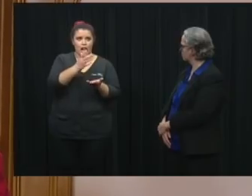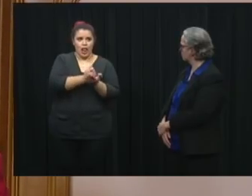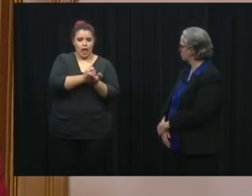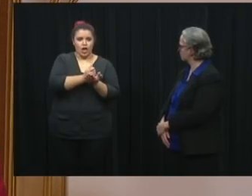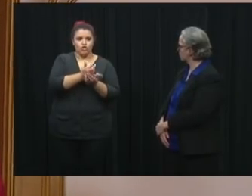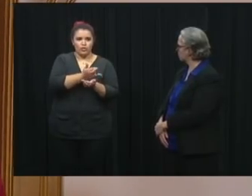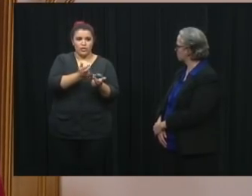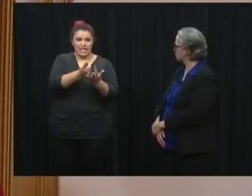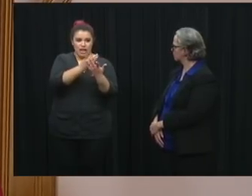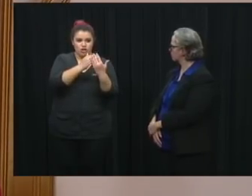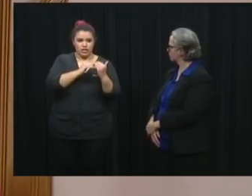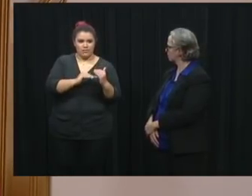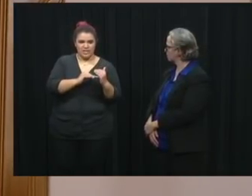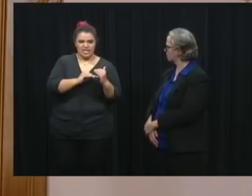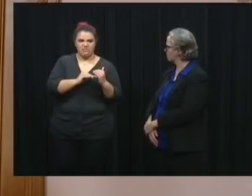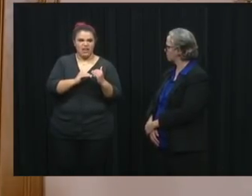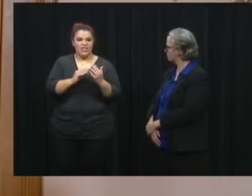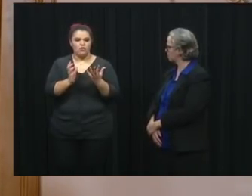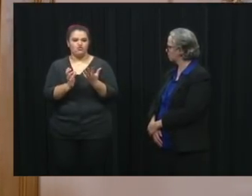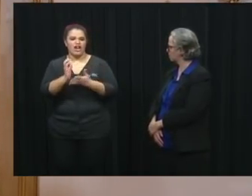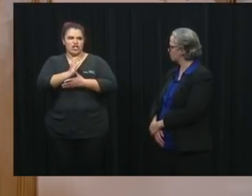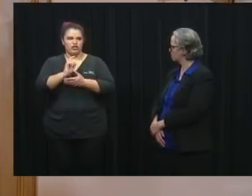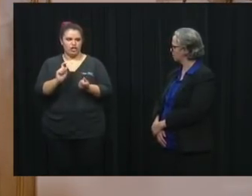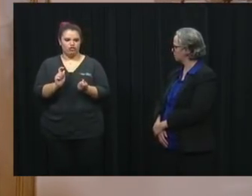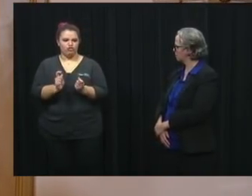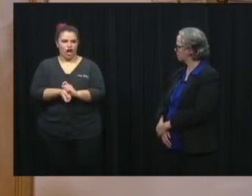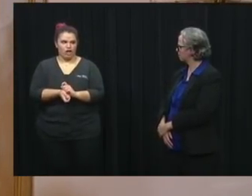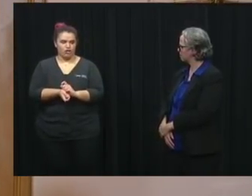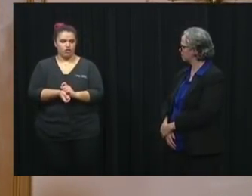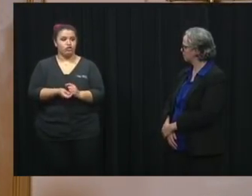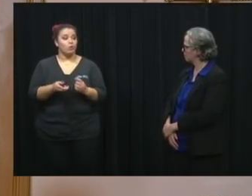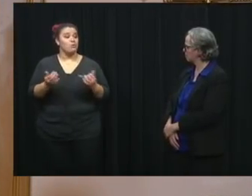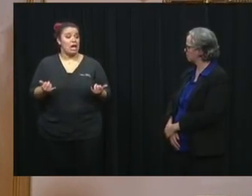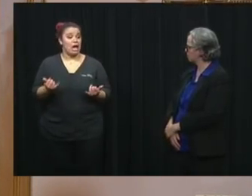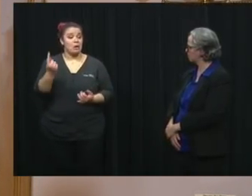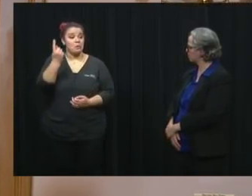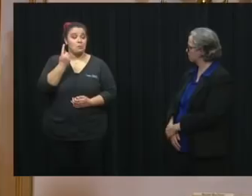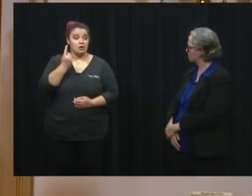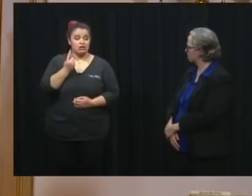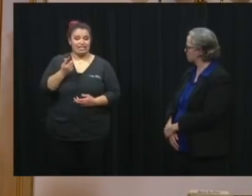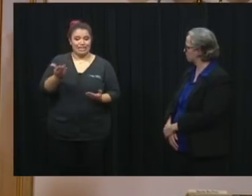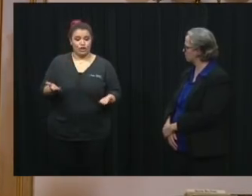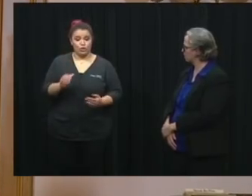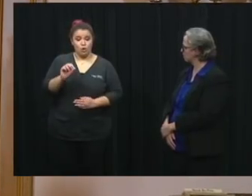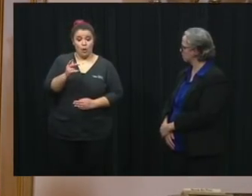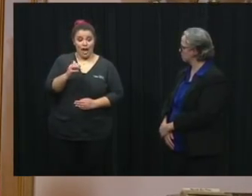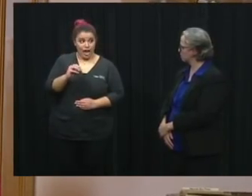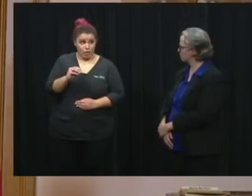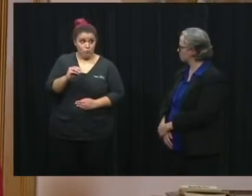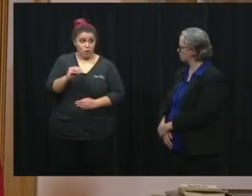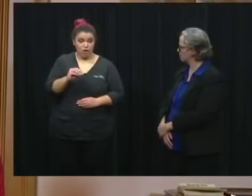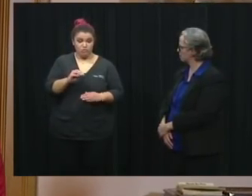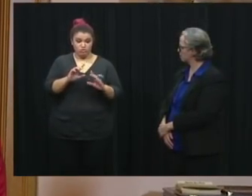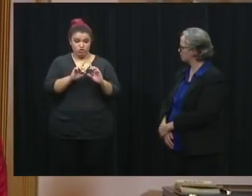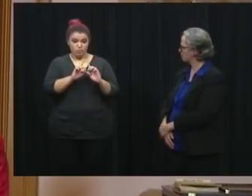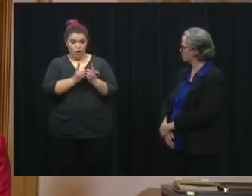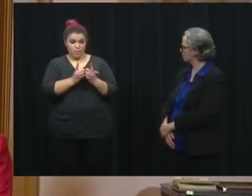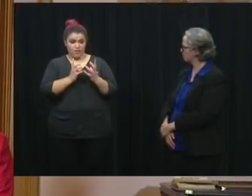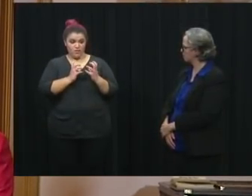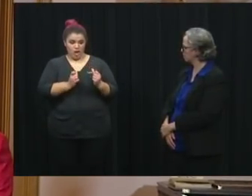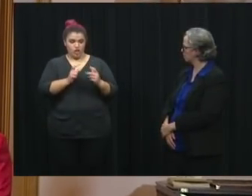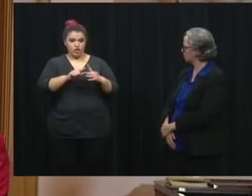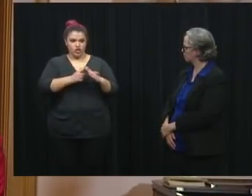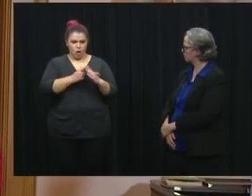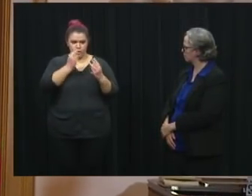have Ohio hospitals, Ohio healthcare policy experts, have you started those discussions? Is it up to each hospital? How's that going to go